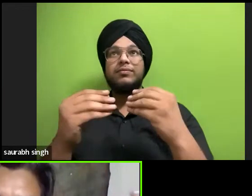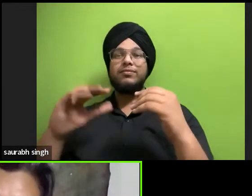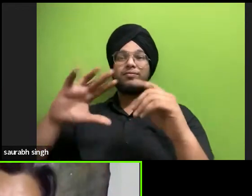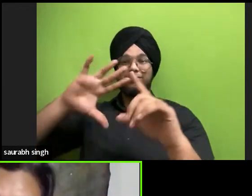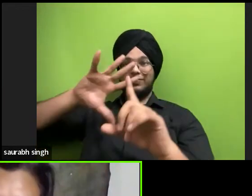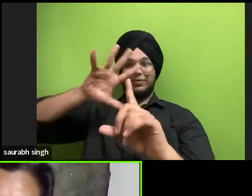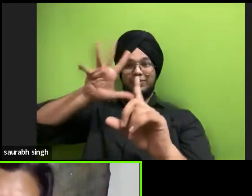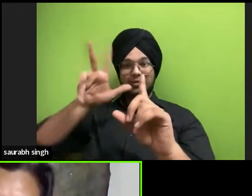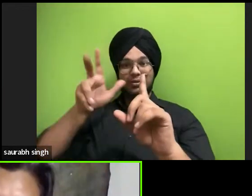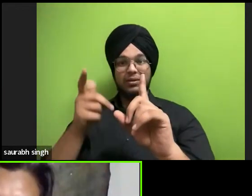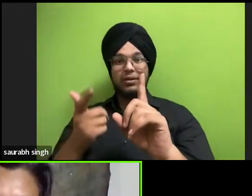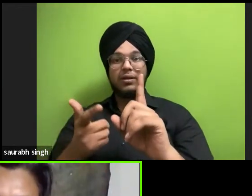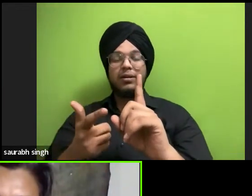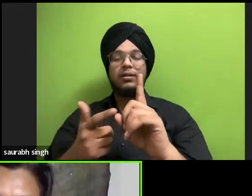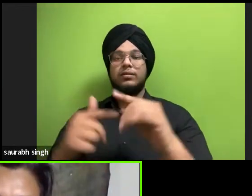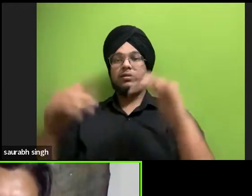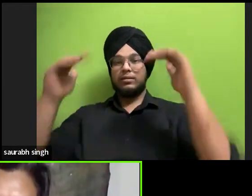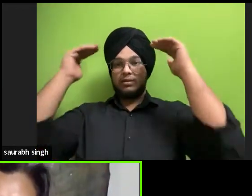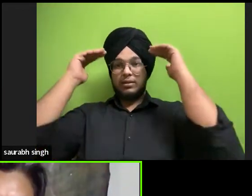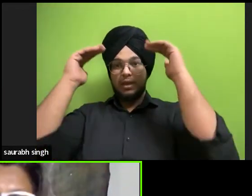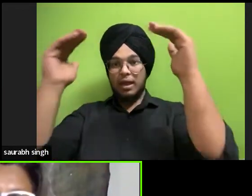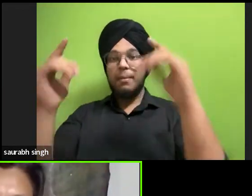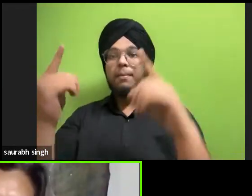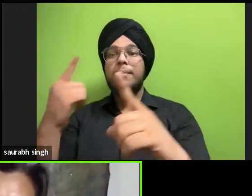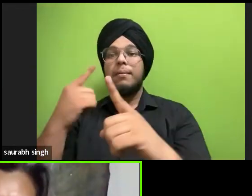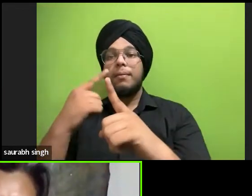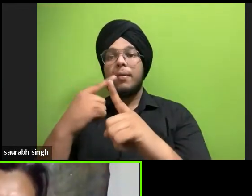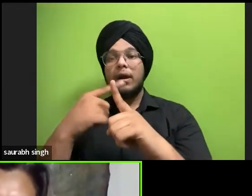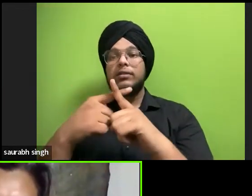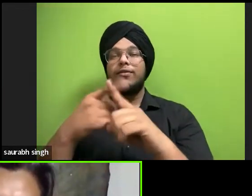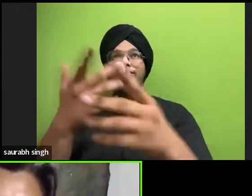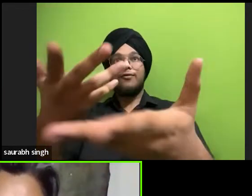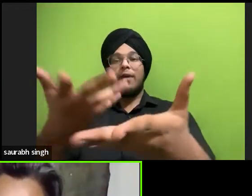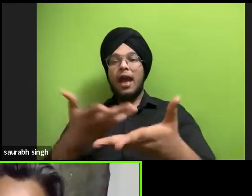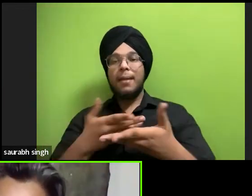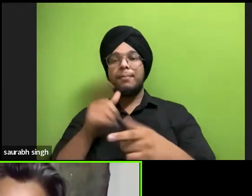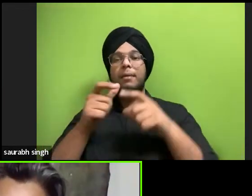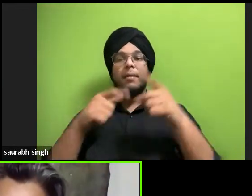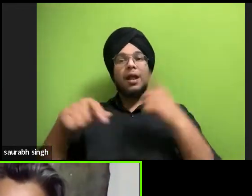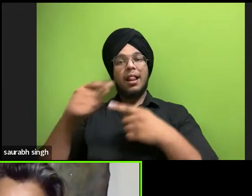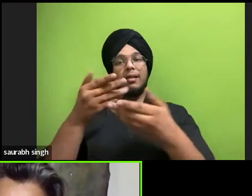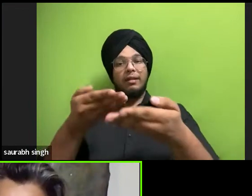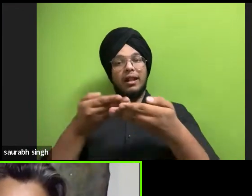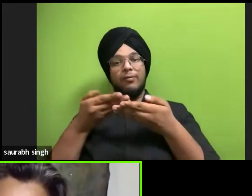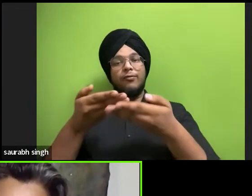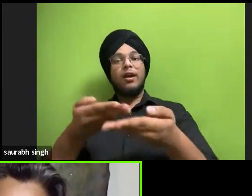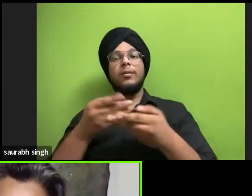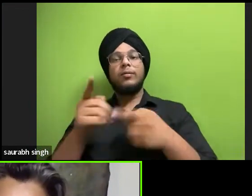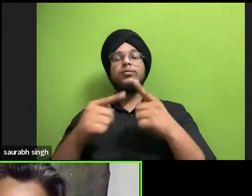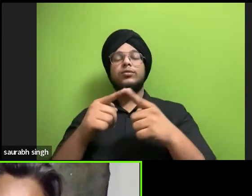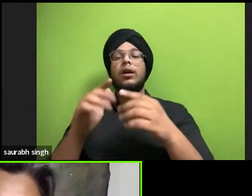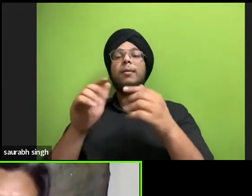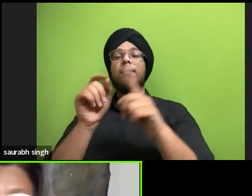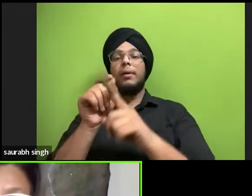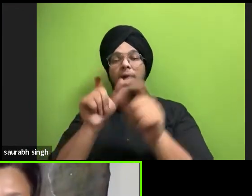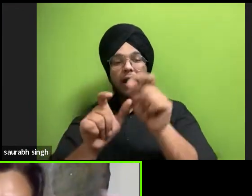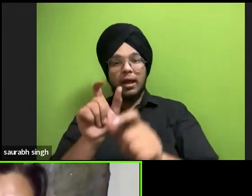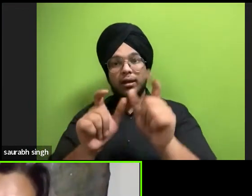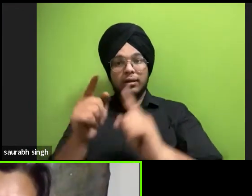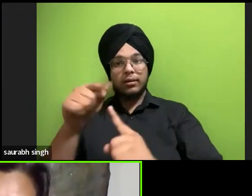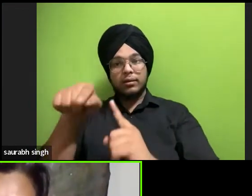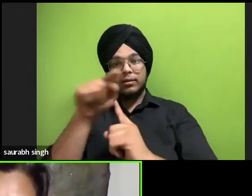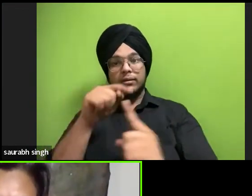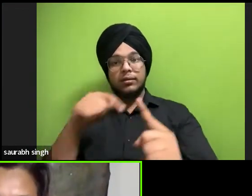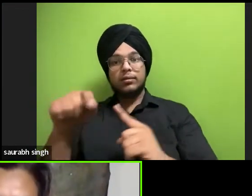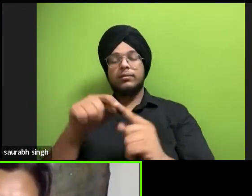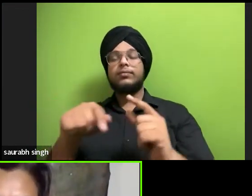and shelter, but also welcomed people in, so that the public